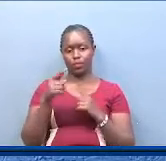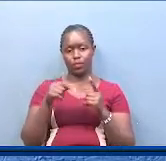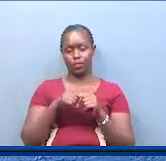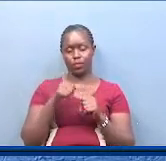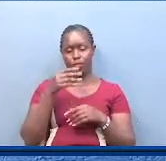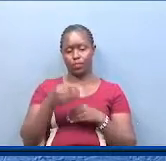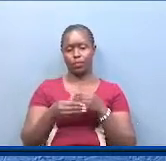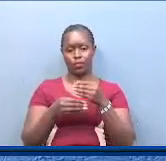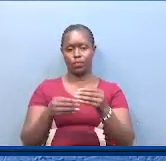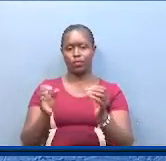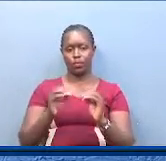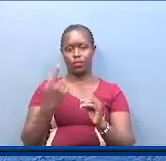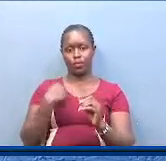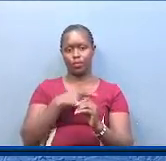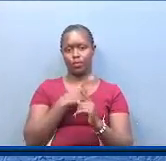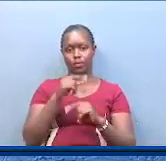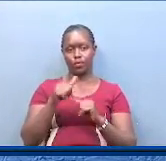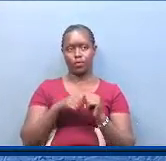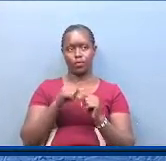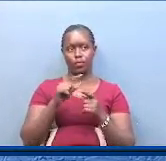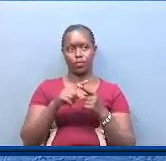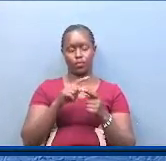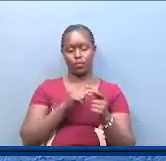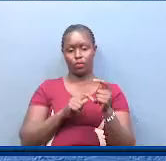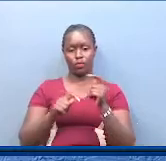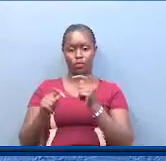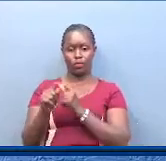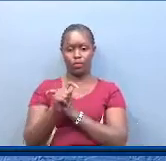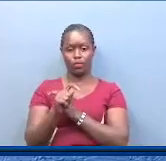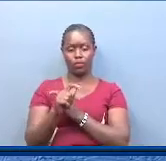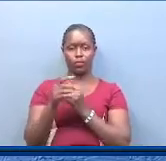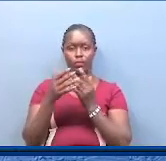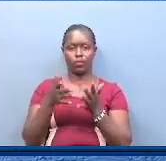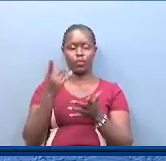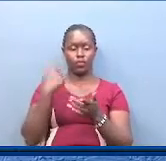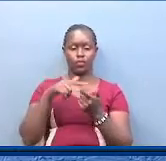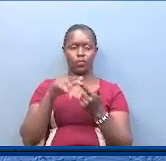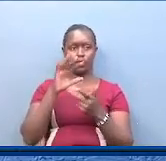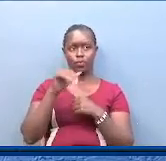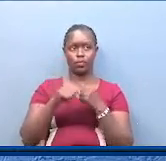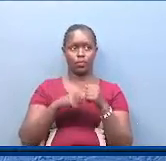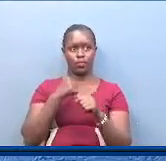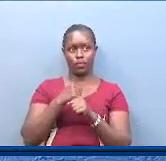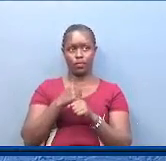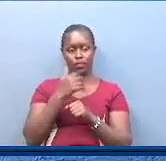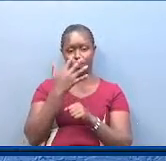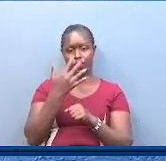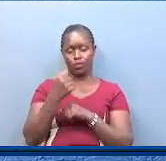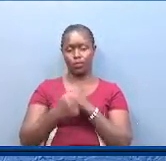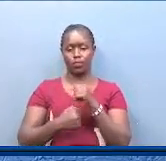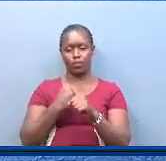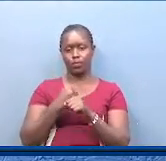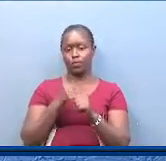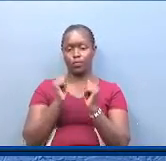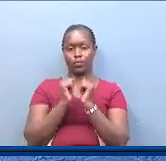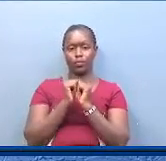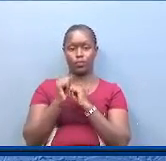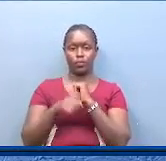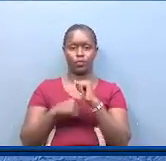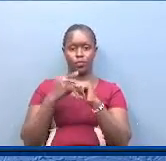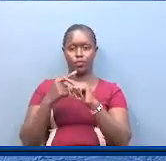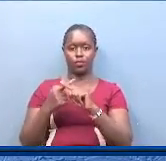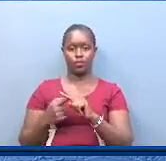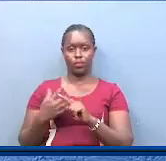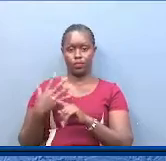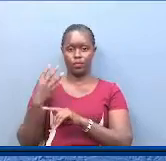succession. We talk about transition. Stay there for 5 years, go home. Campaign again for 5 years, maximum is 10 years, go